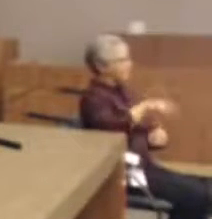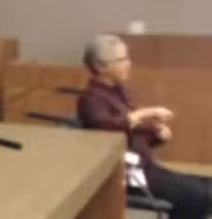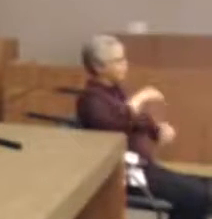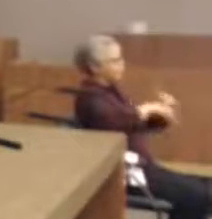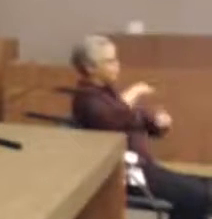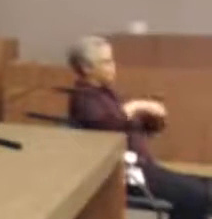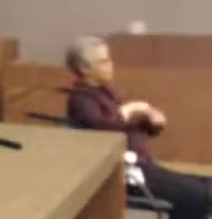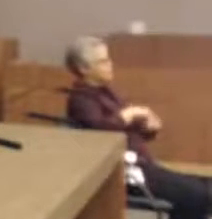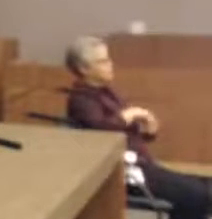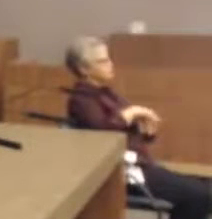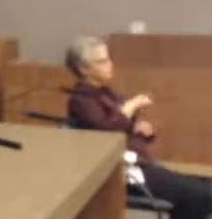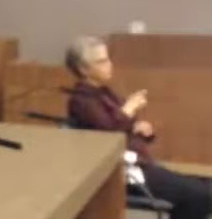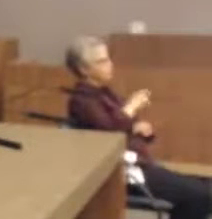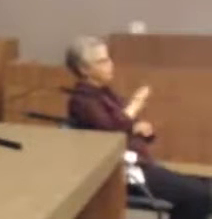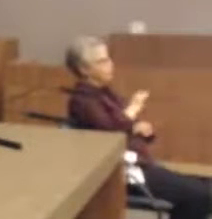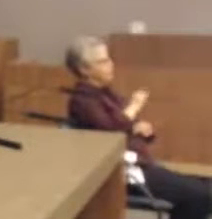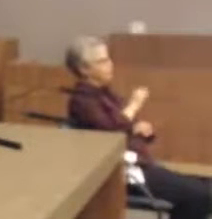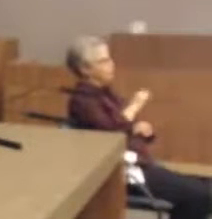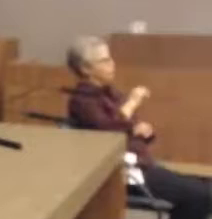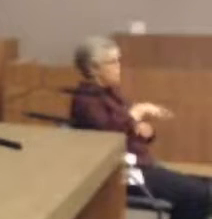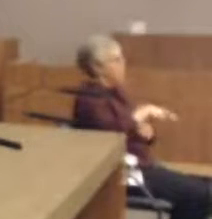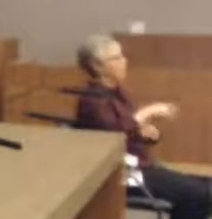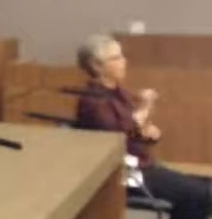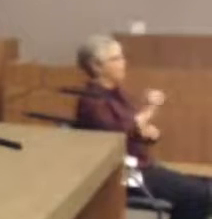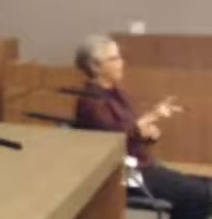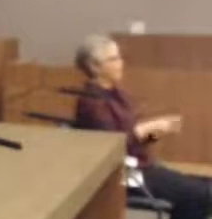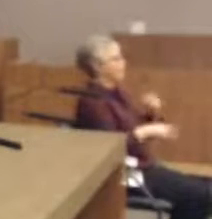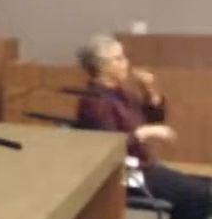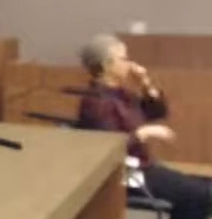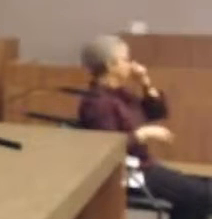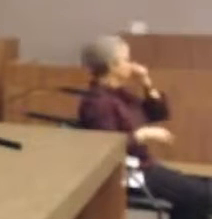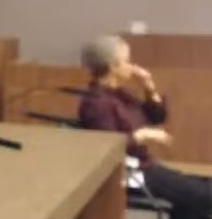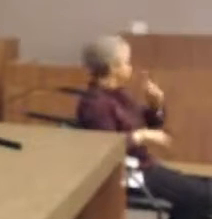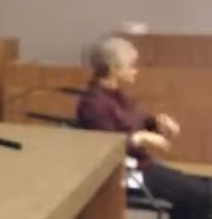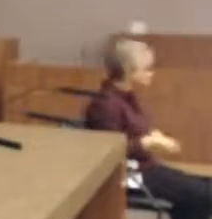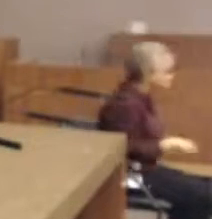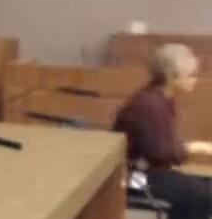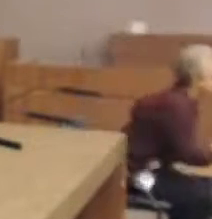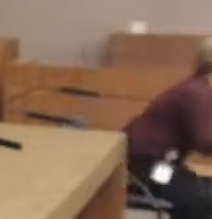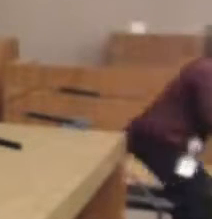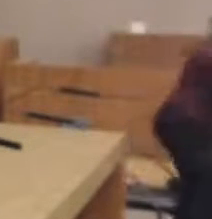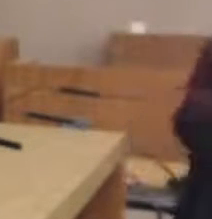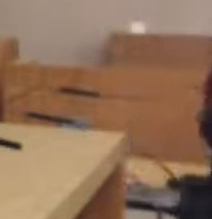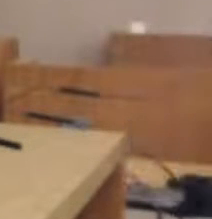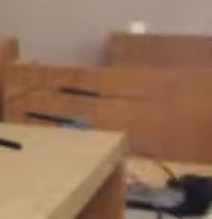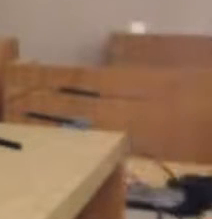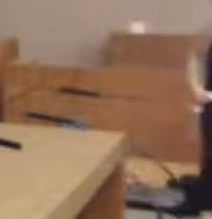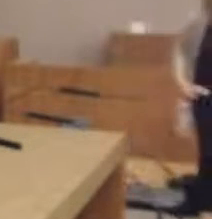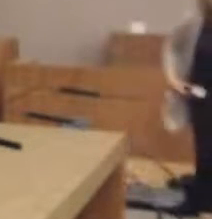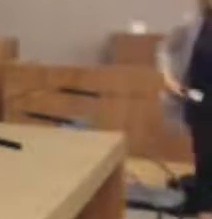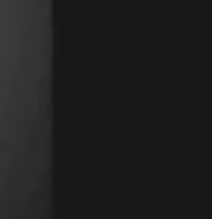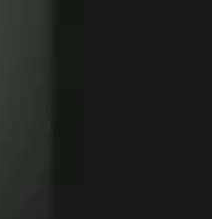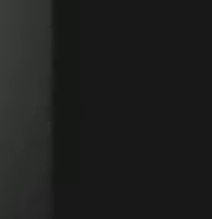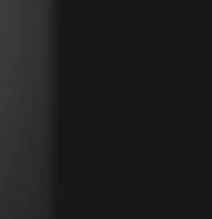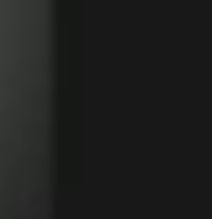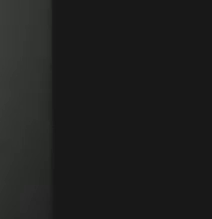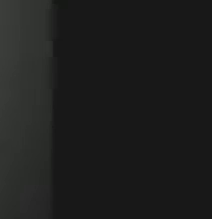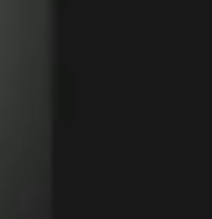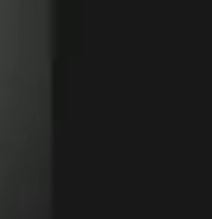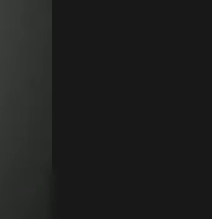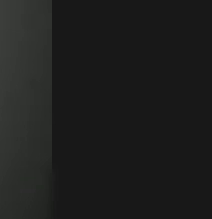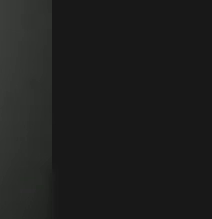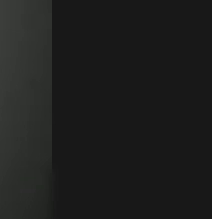we encode things. So intense memories are encoded as sensory fragmentation. So here's what